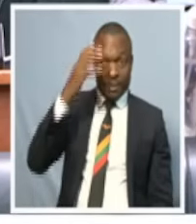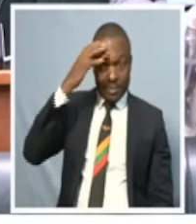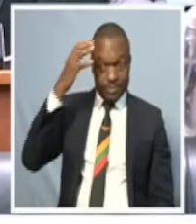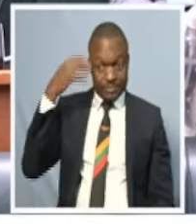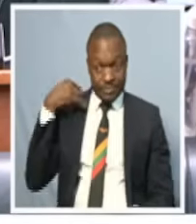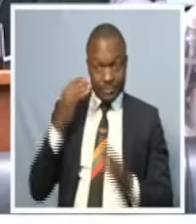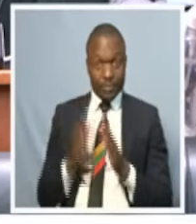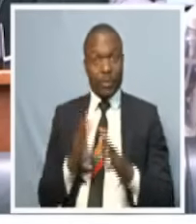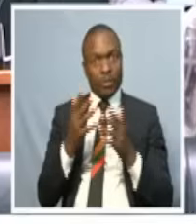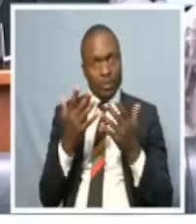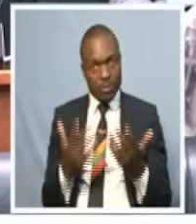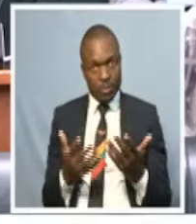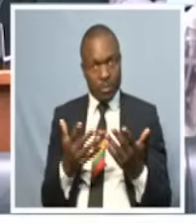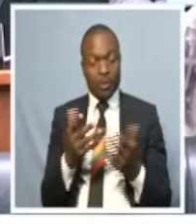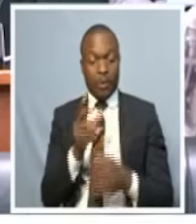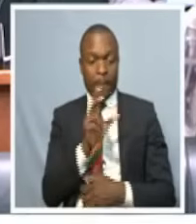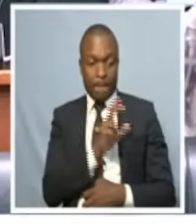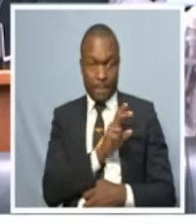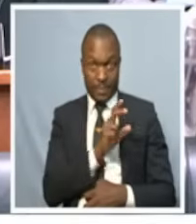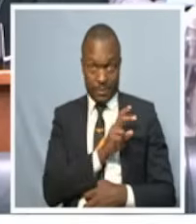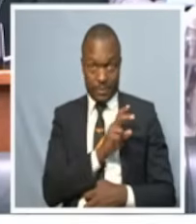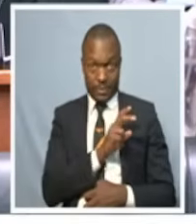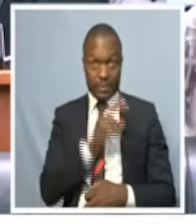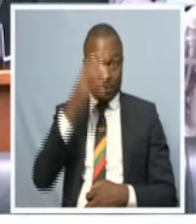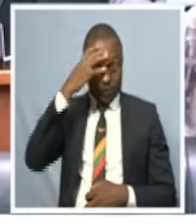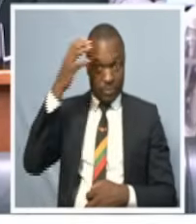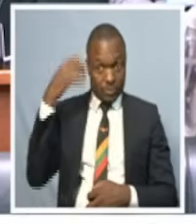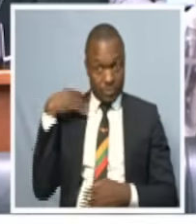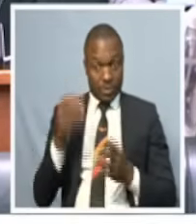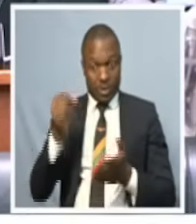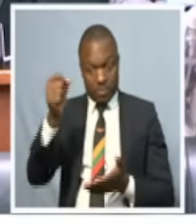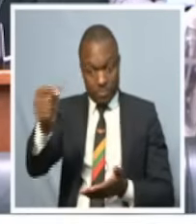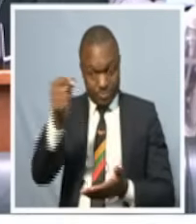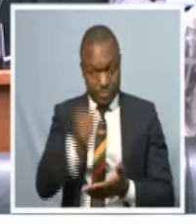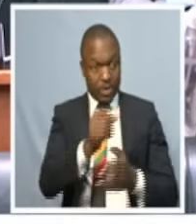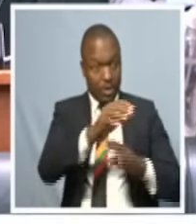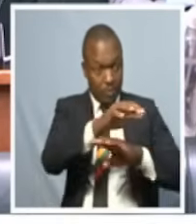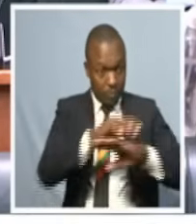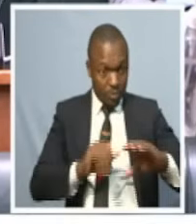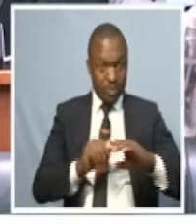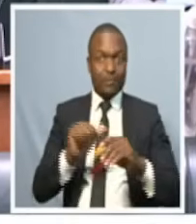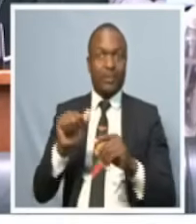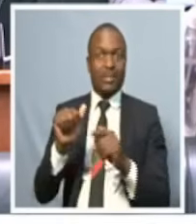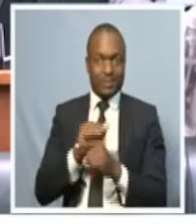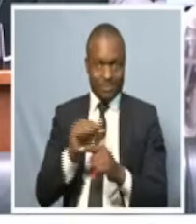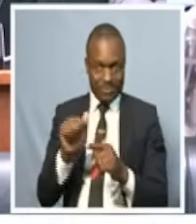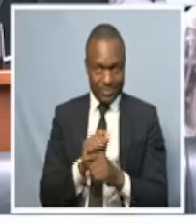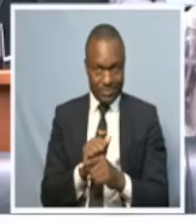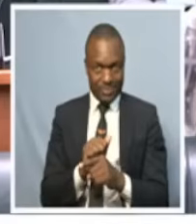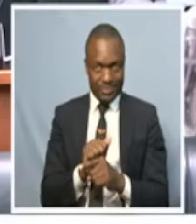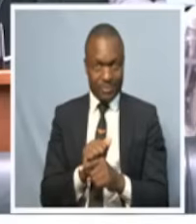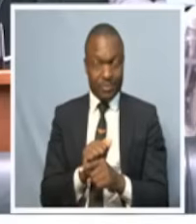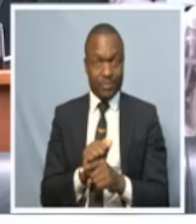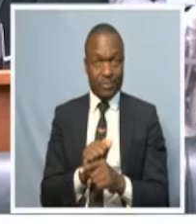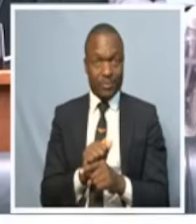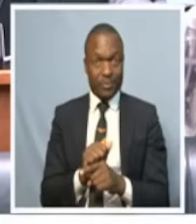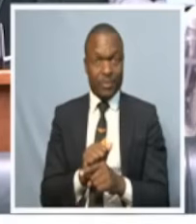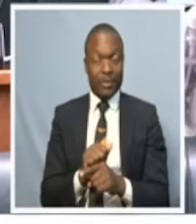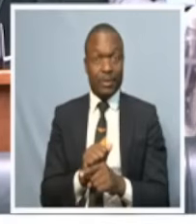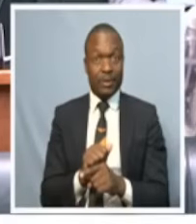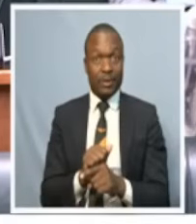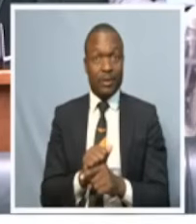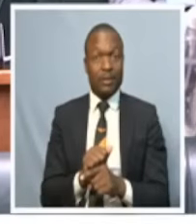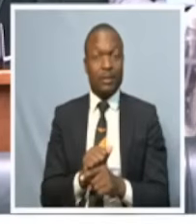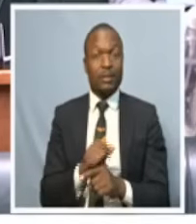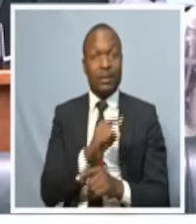officers or constables, the recruits, are called for training, they will undergo